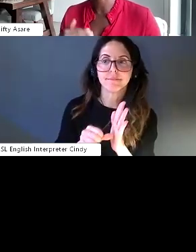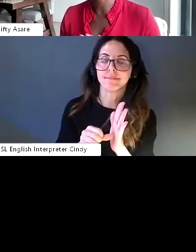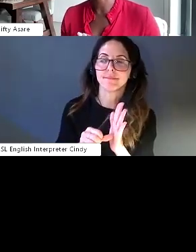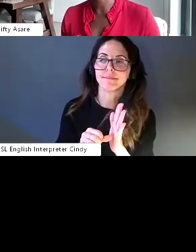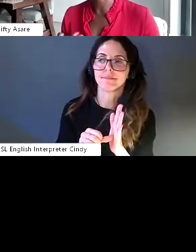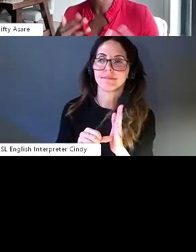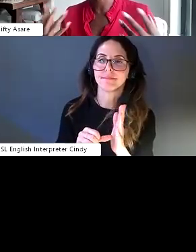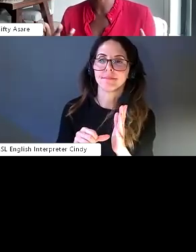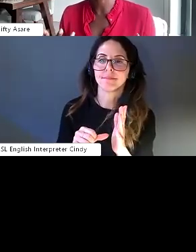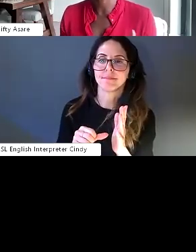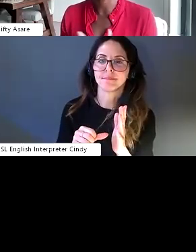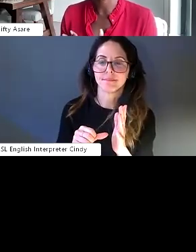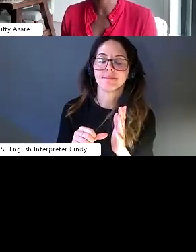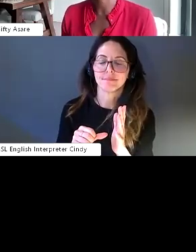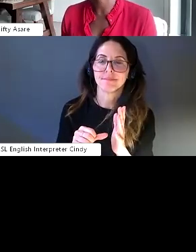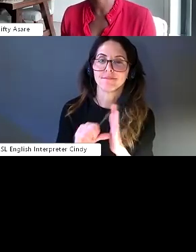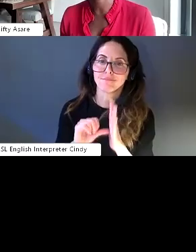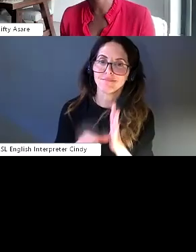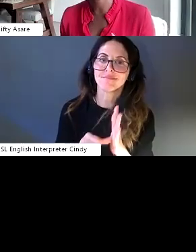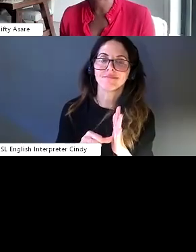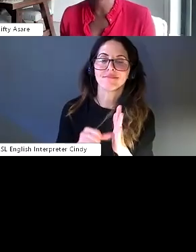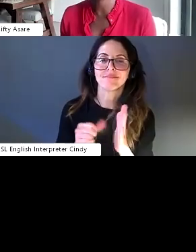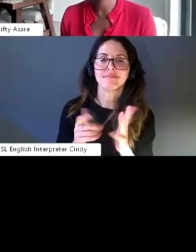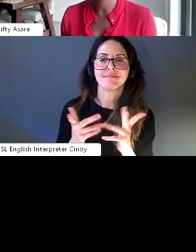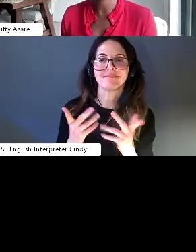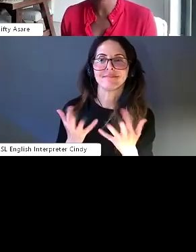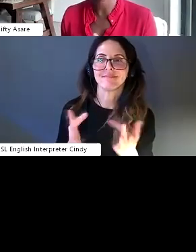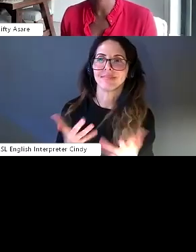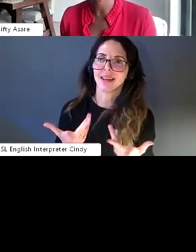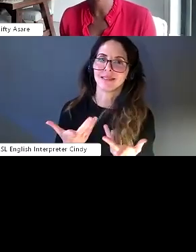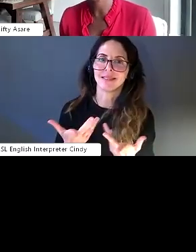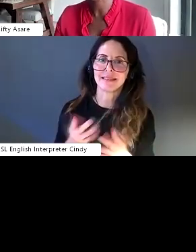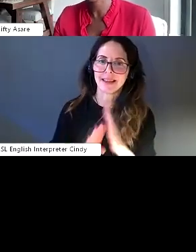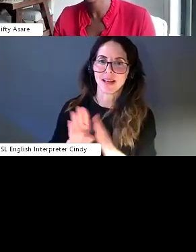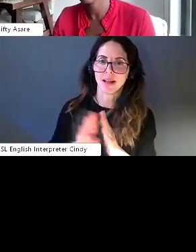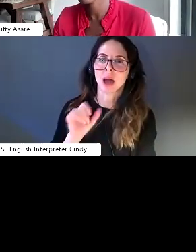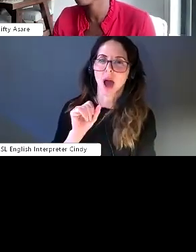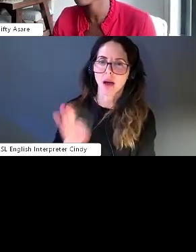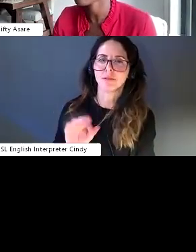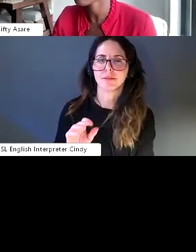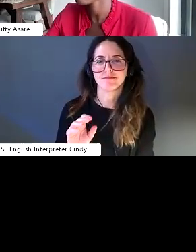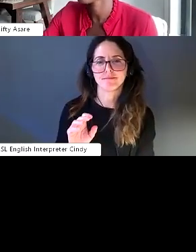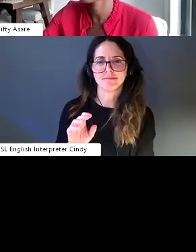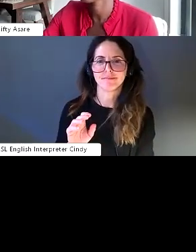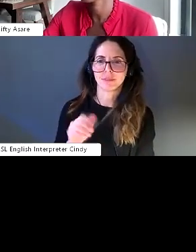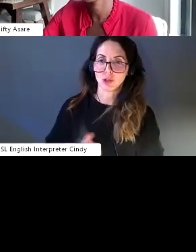the building or rebuilding in some cases of their agency and their autonomy.